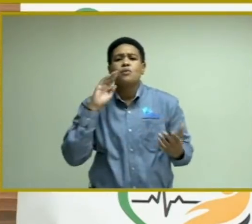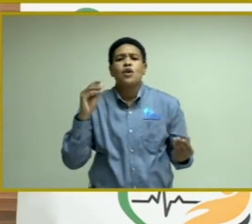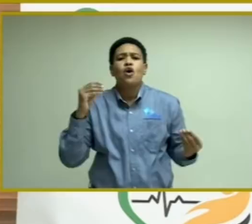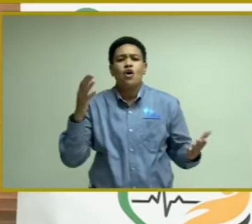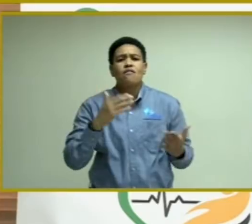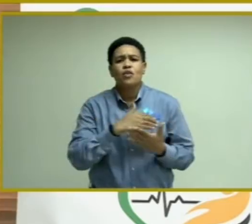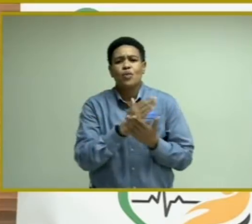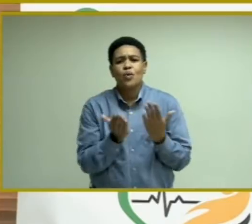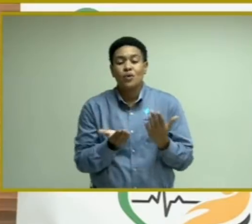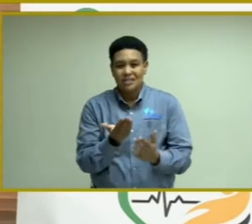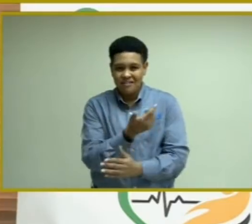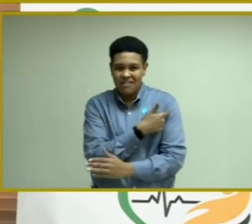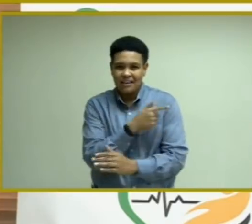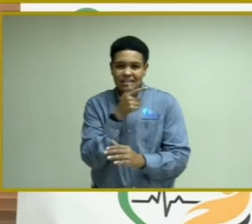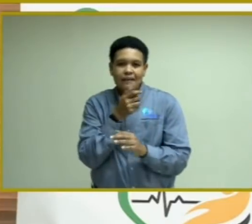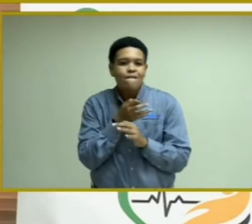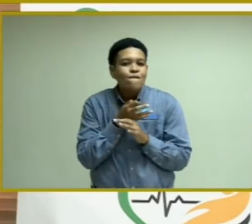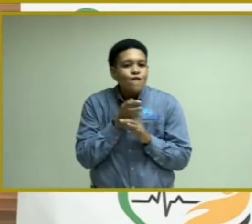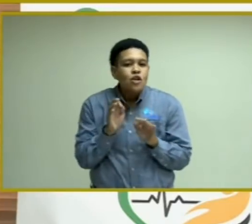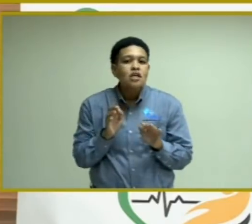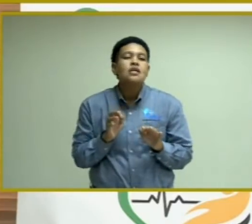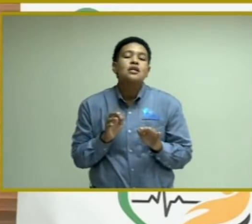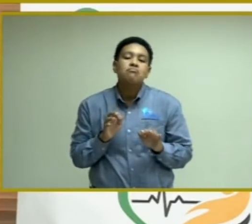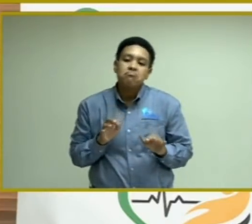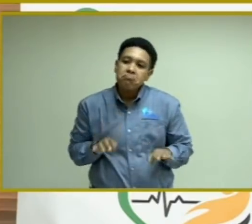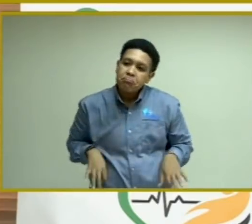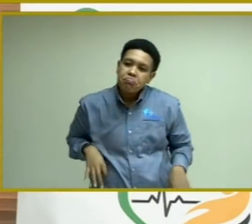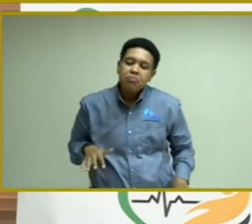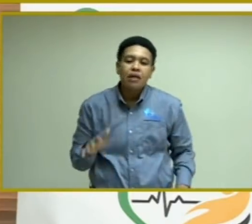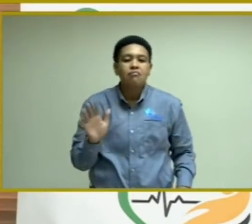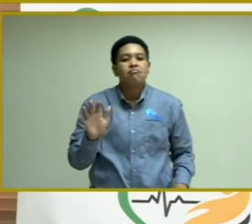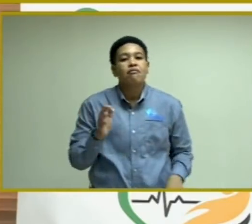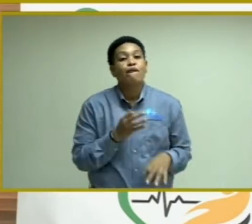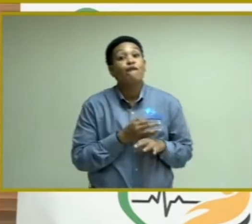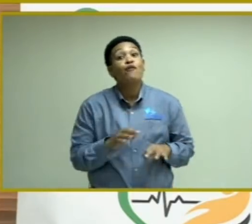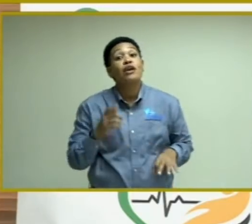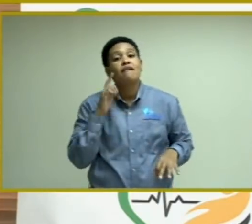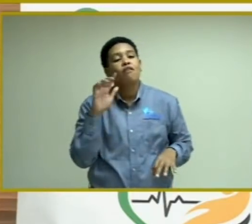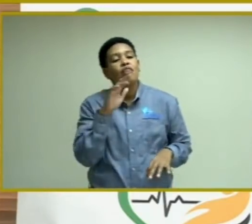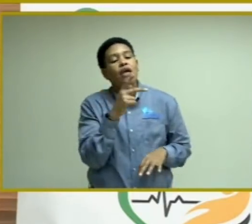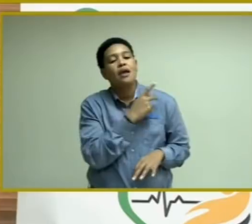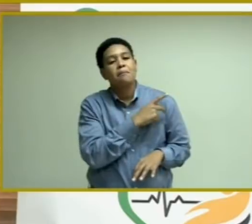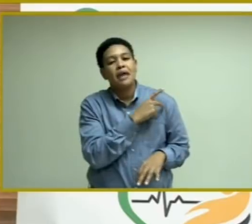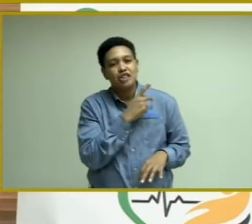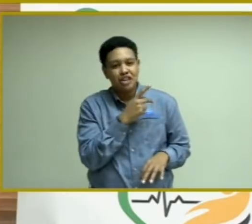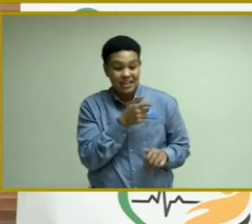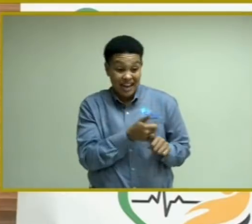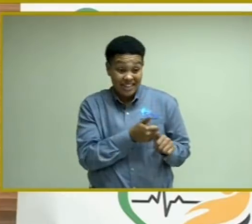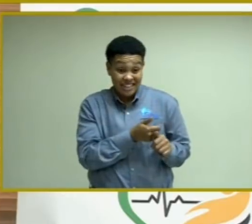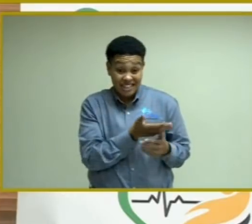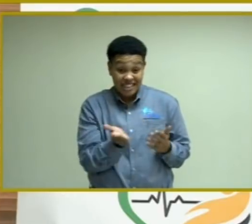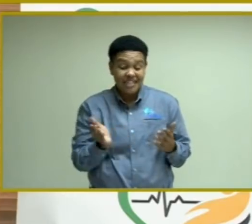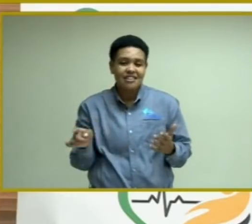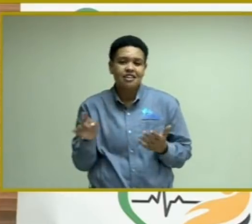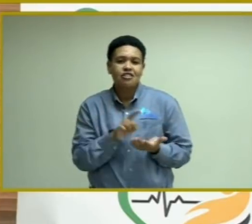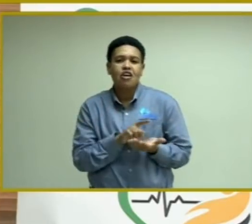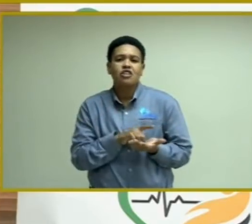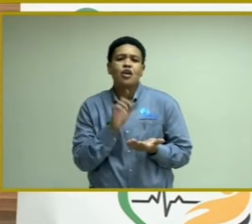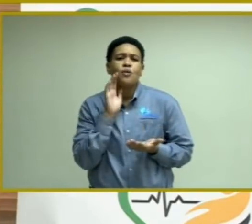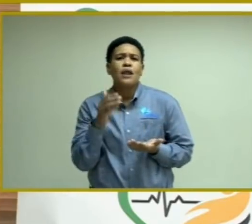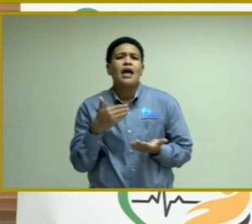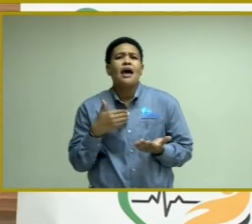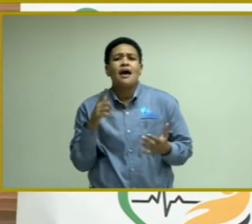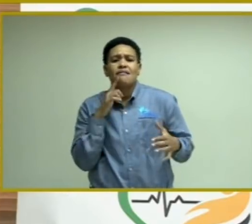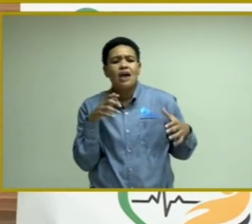those vaccines free of cost to their patients. Each of them, of course, these doctors will have a